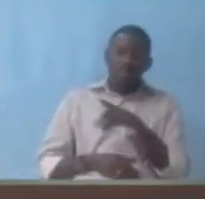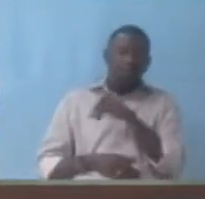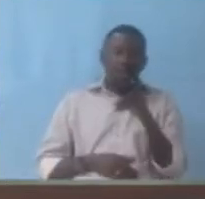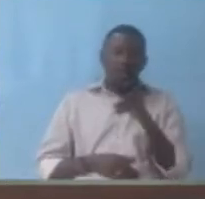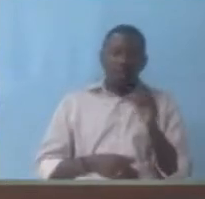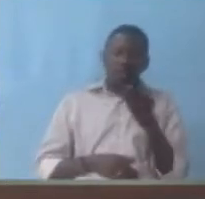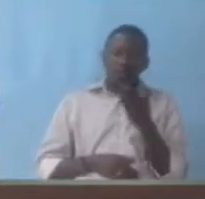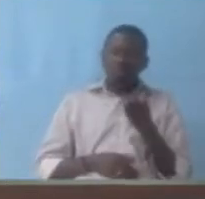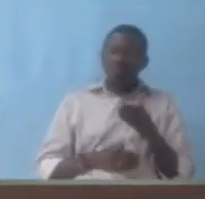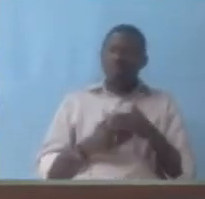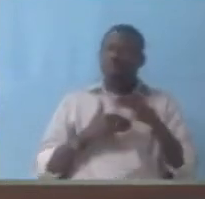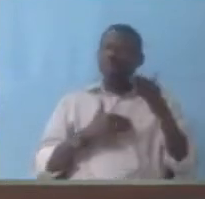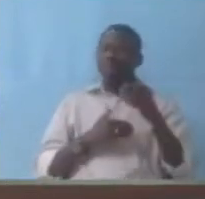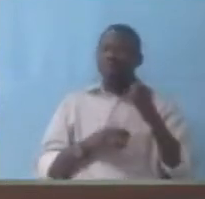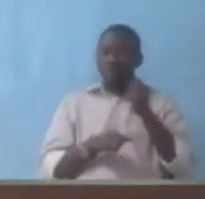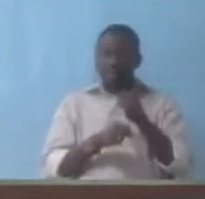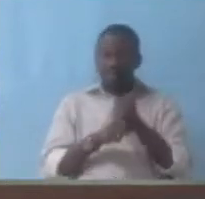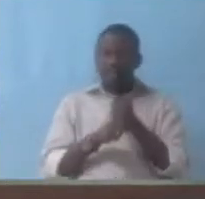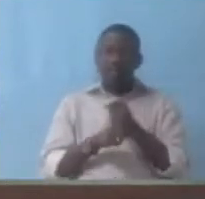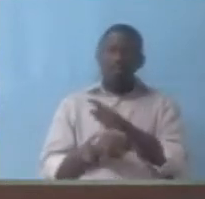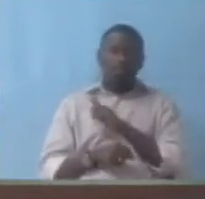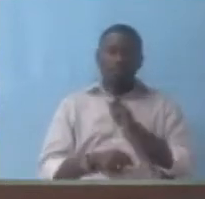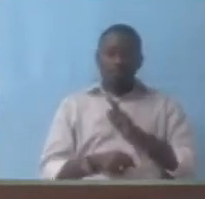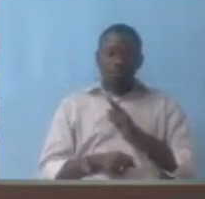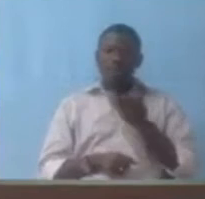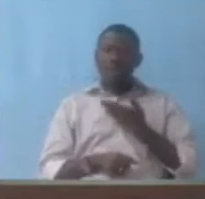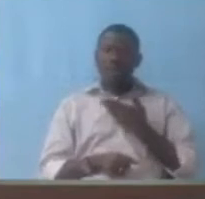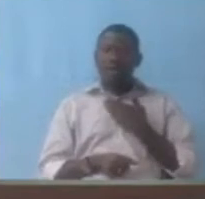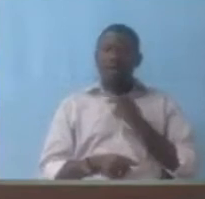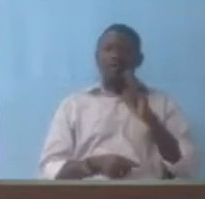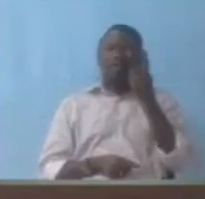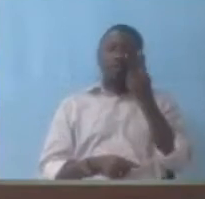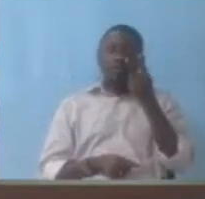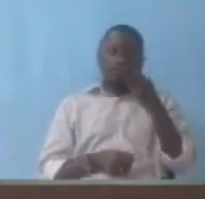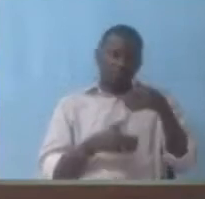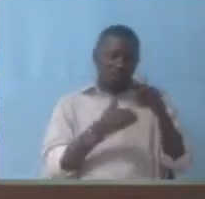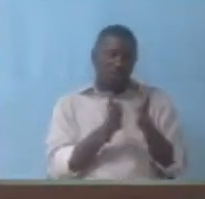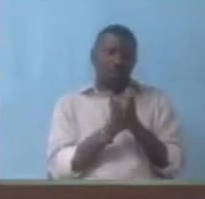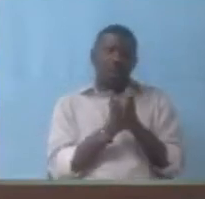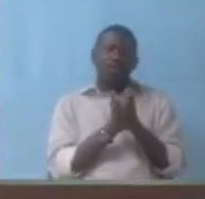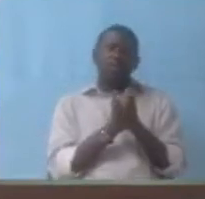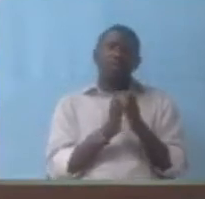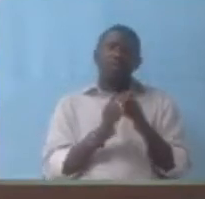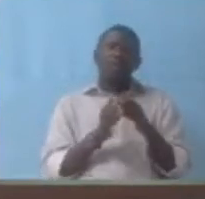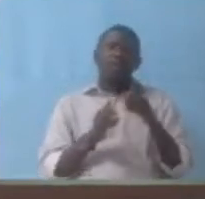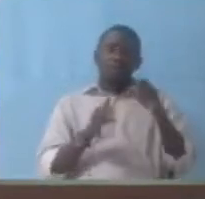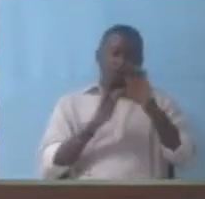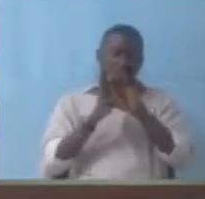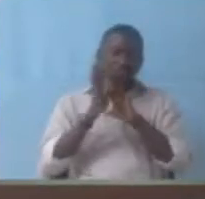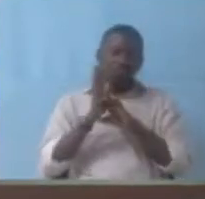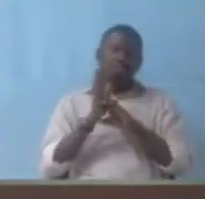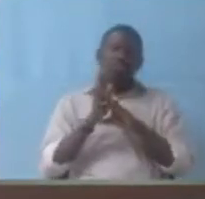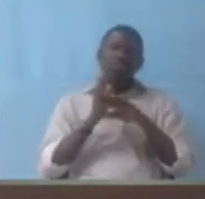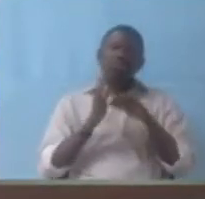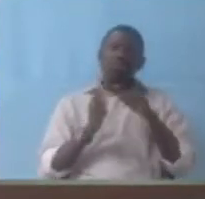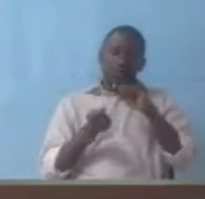the extent of ensuring that we had the second schedule to the Constitution, indemnifying their actions during this